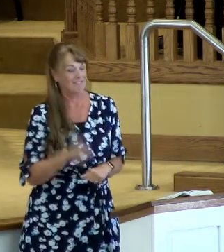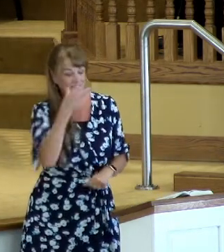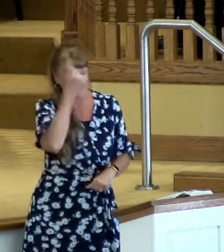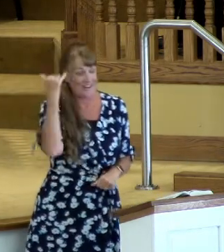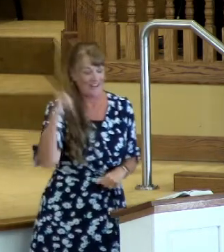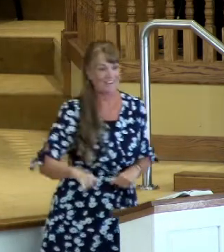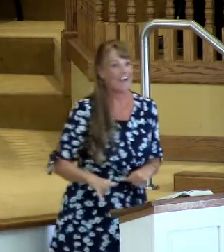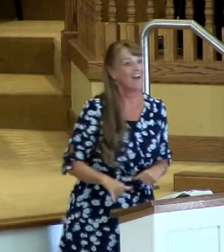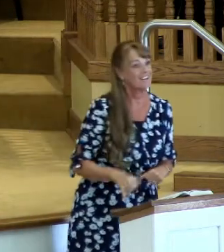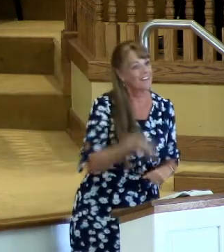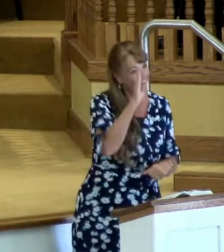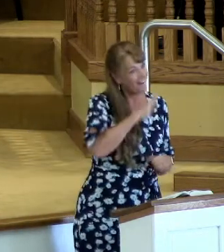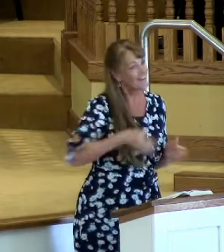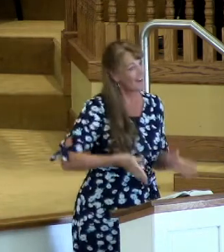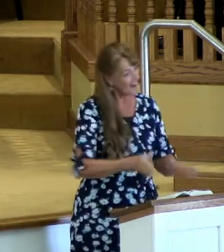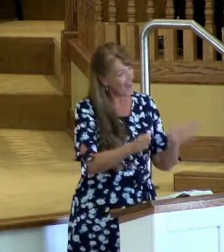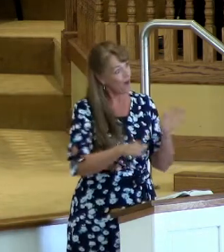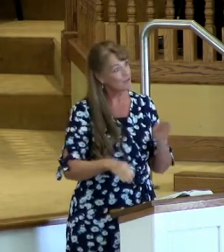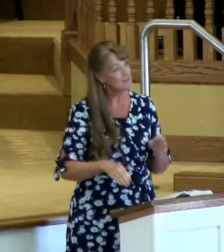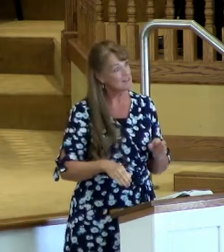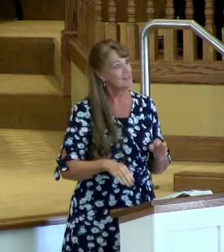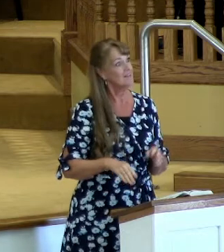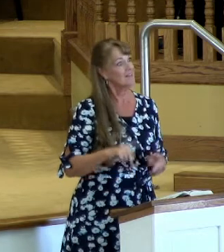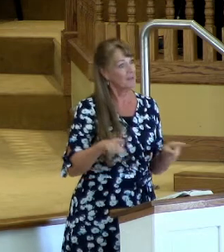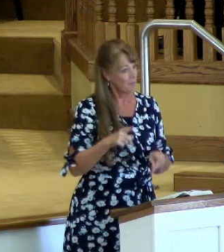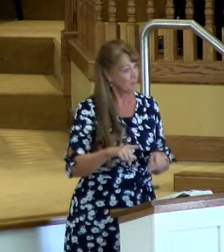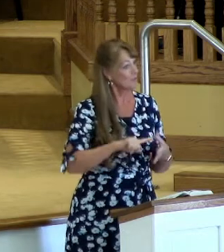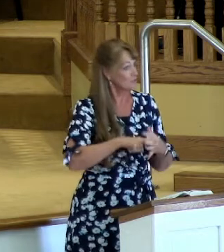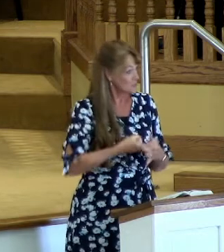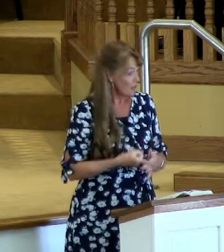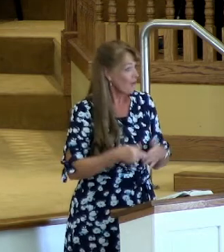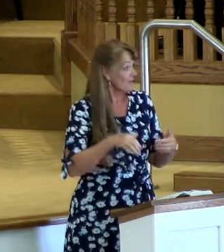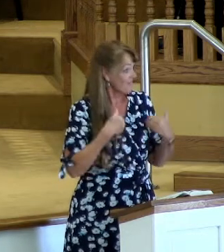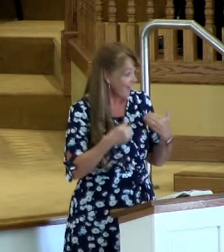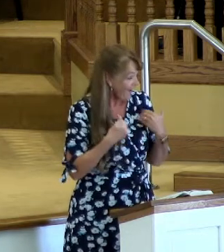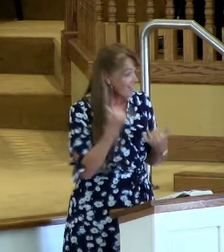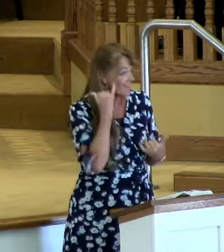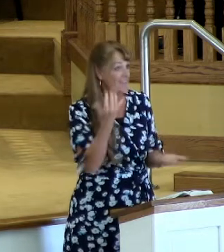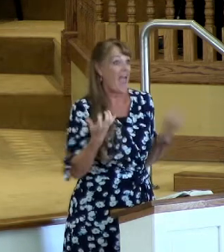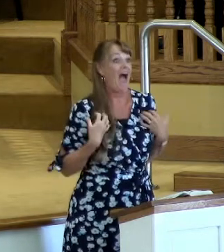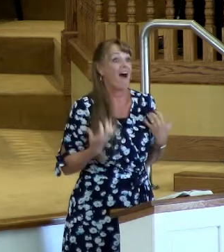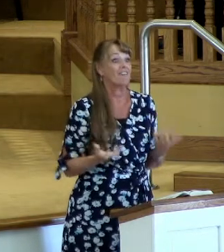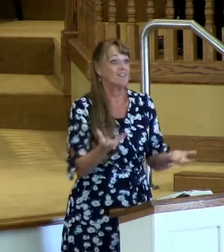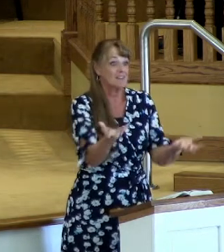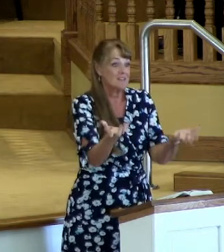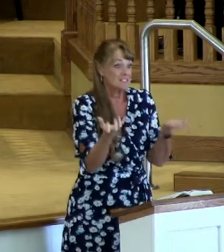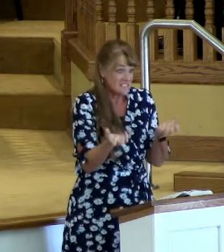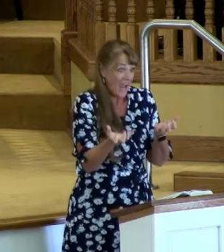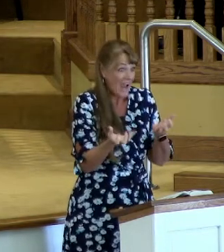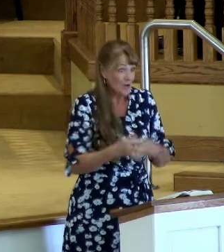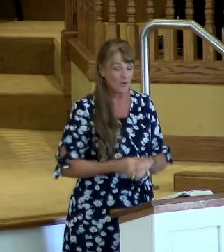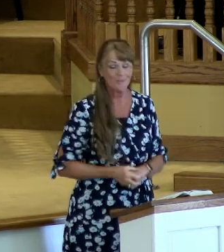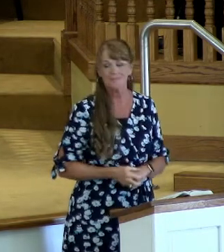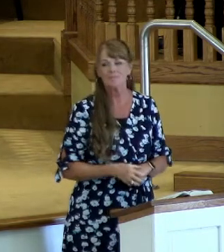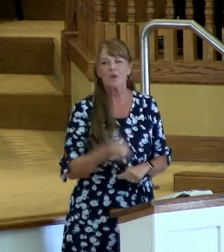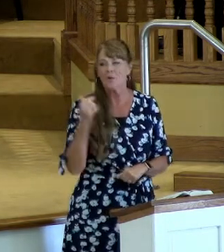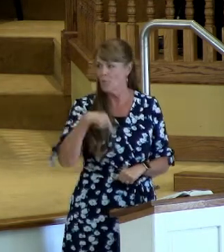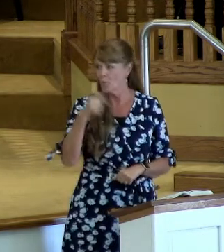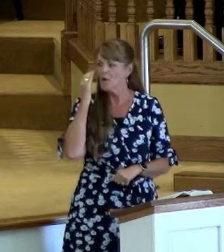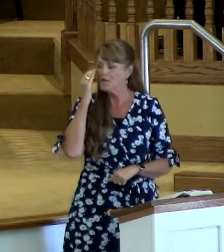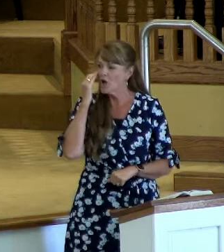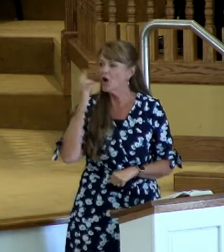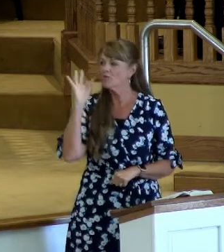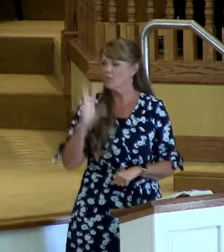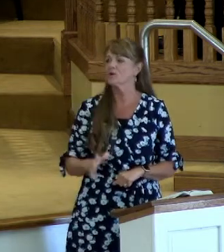does let people start young. Start young if they got that passion, that desire. And to thank the Lord for the older. And we know these preacher boys are going to